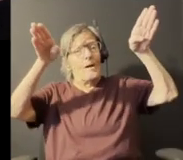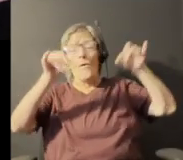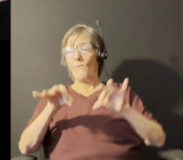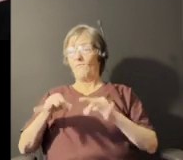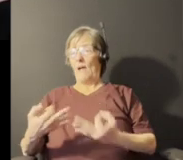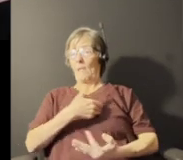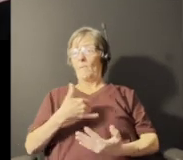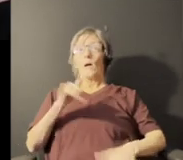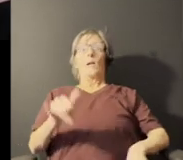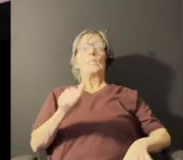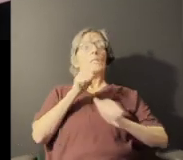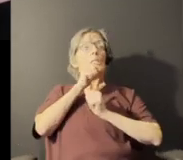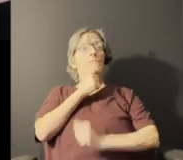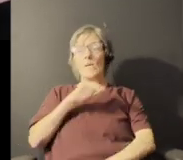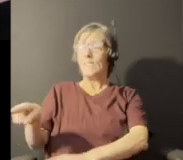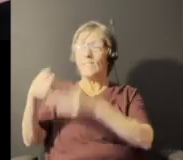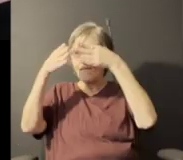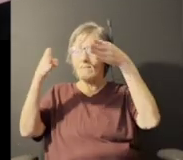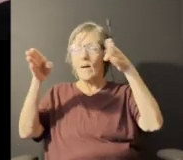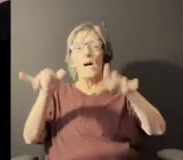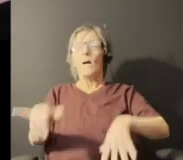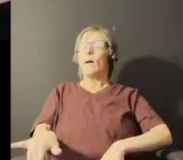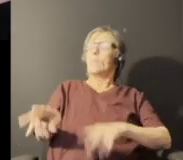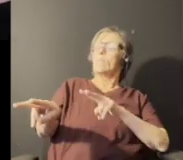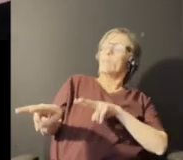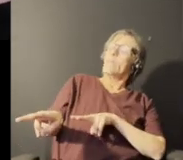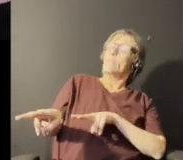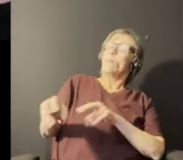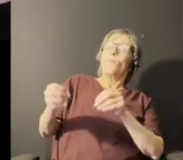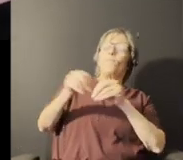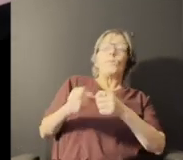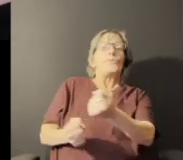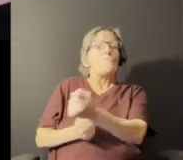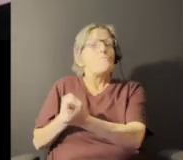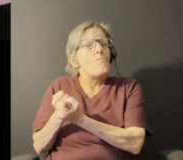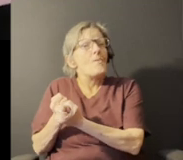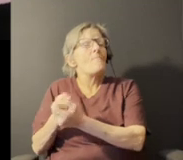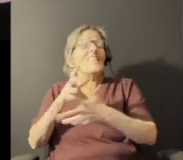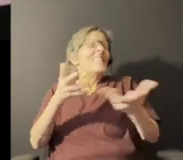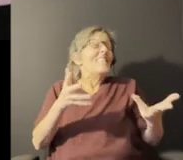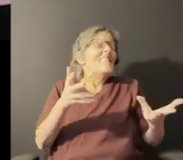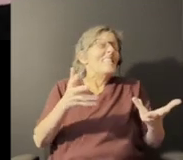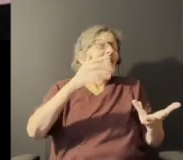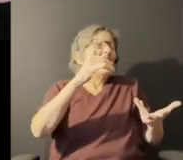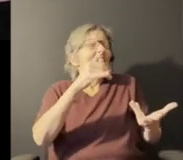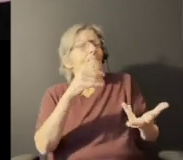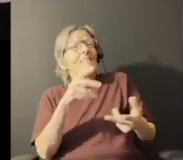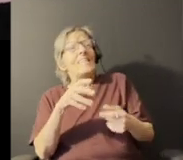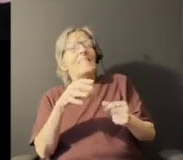or maybe family members that are suffering. Maybe, you know, they'll be more supportive. And so it's kind